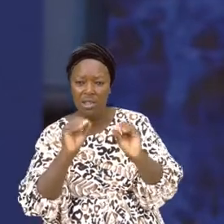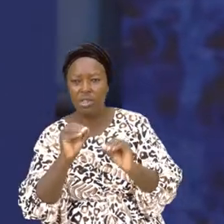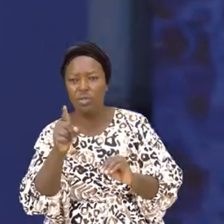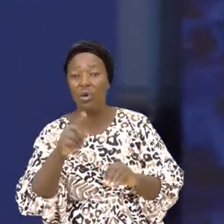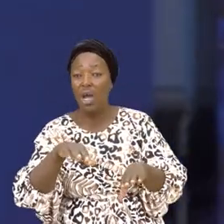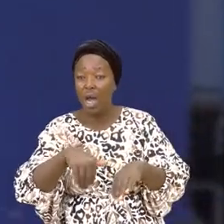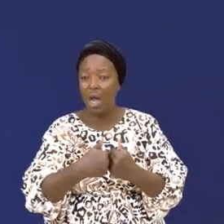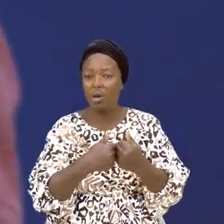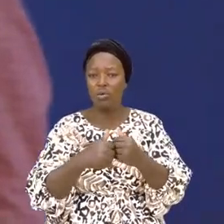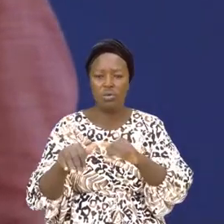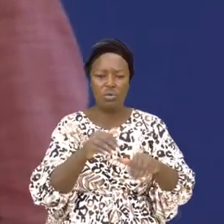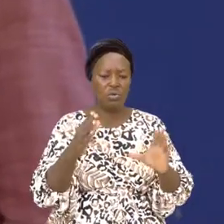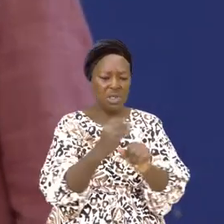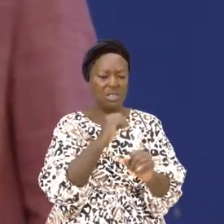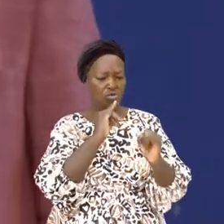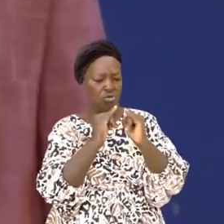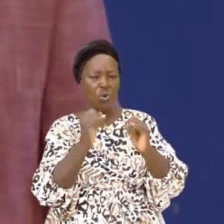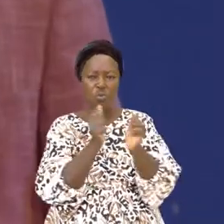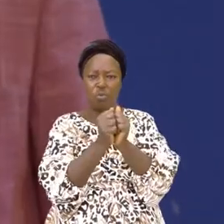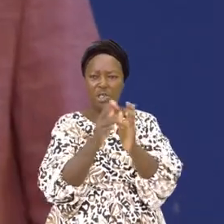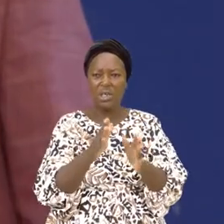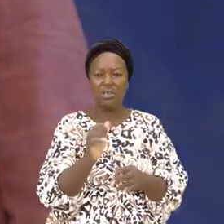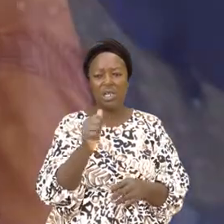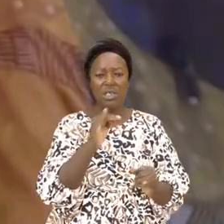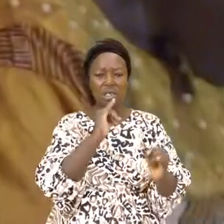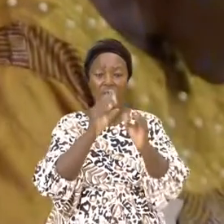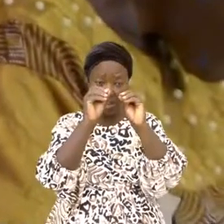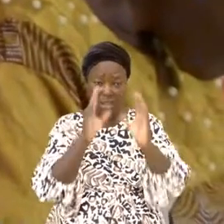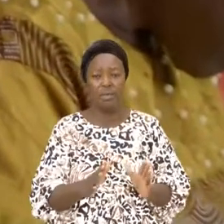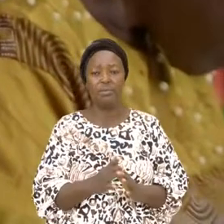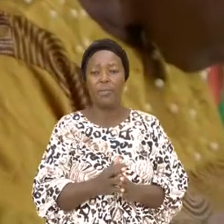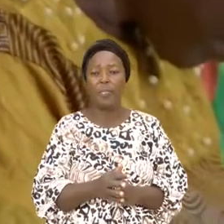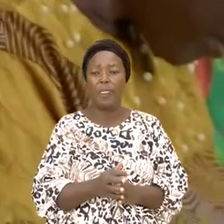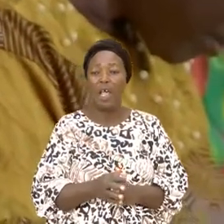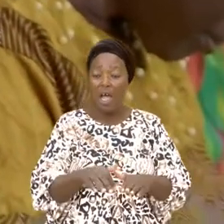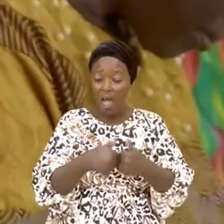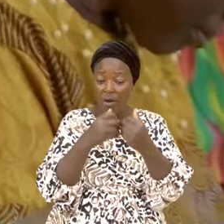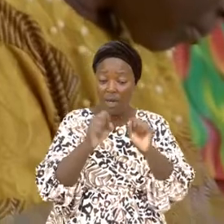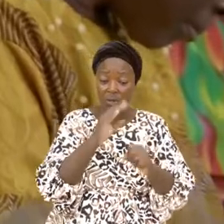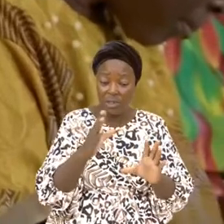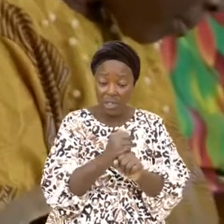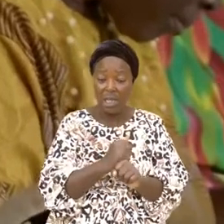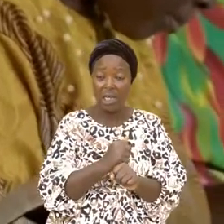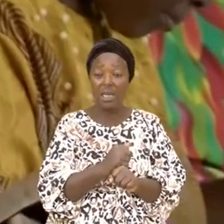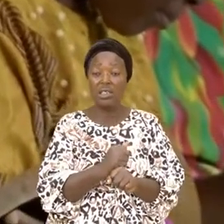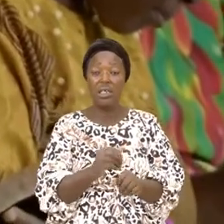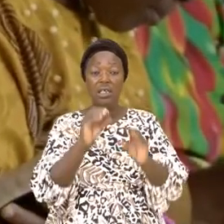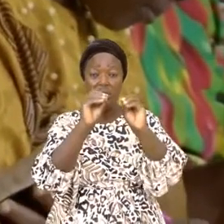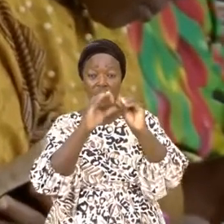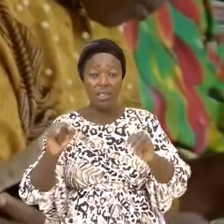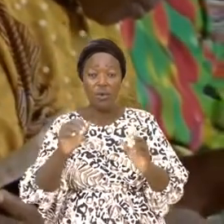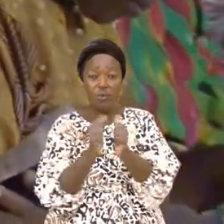do you get instruction without an instructor? How do you get teaching without